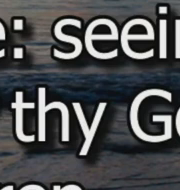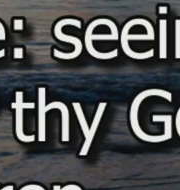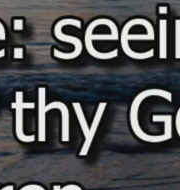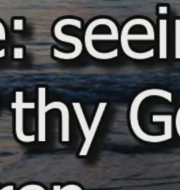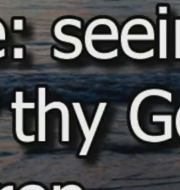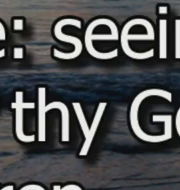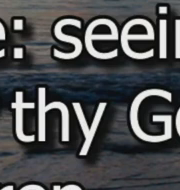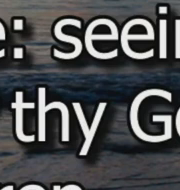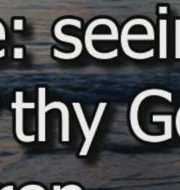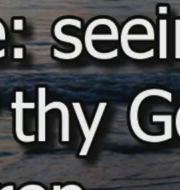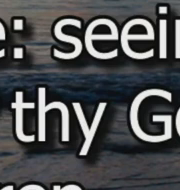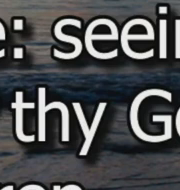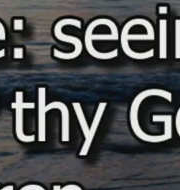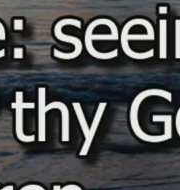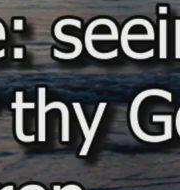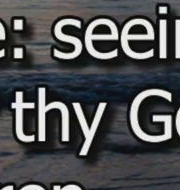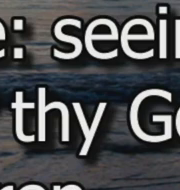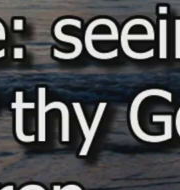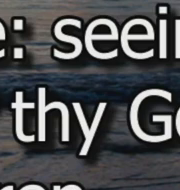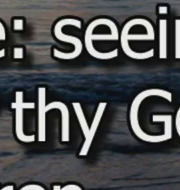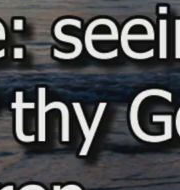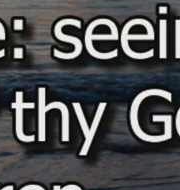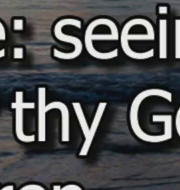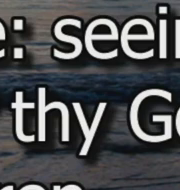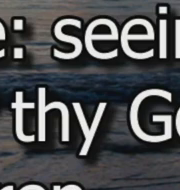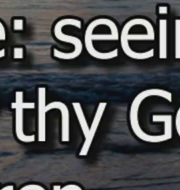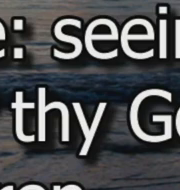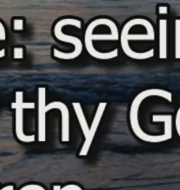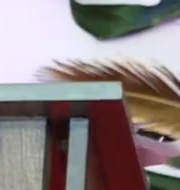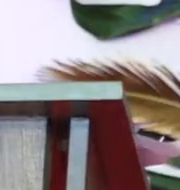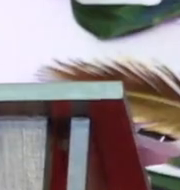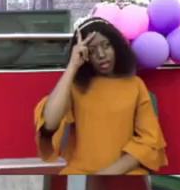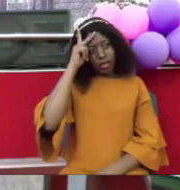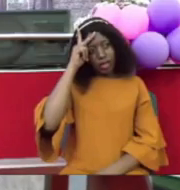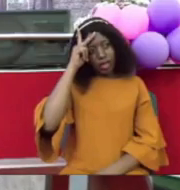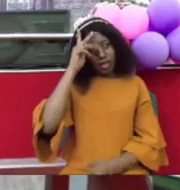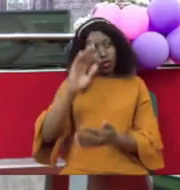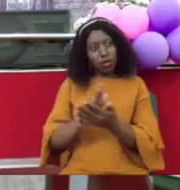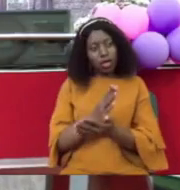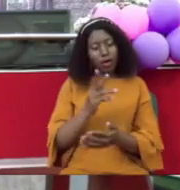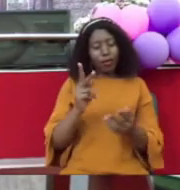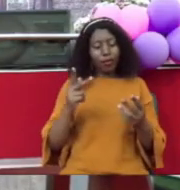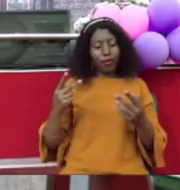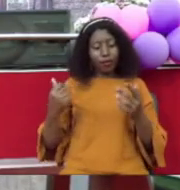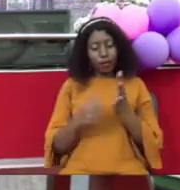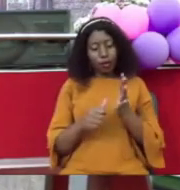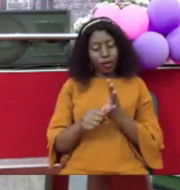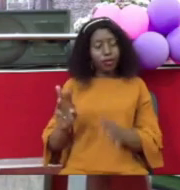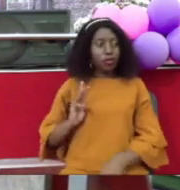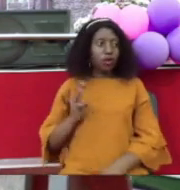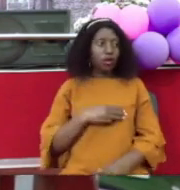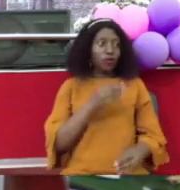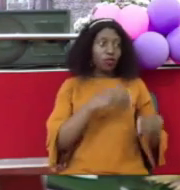wanaangamia kwa kukosa maarifa. Some problems we have contributed. Shida zingine ni sisi tumechangia. And you have